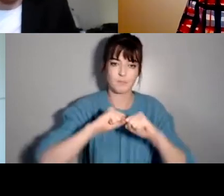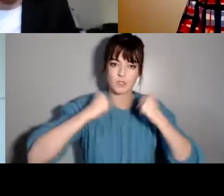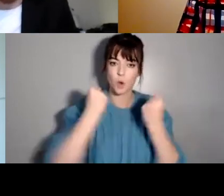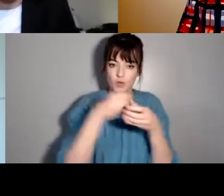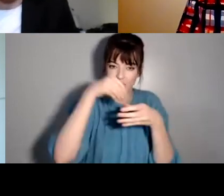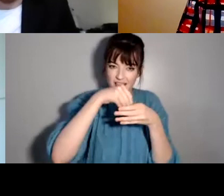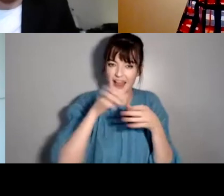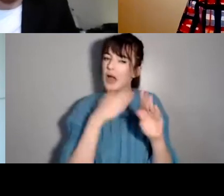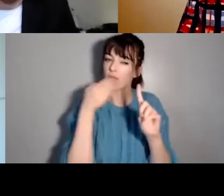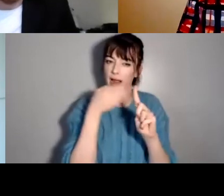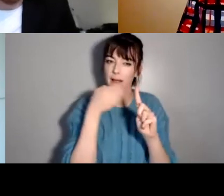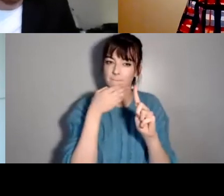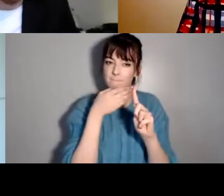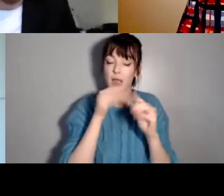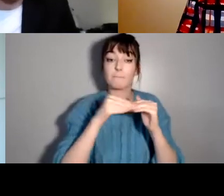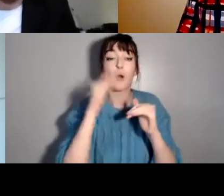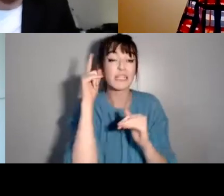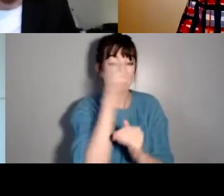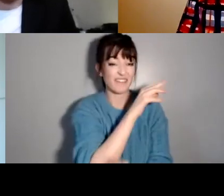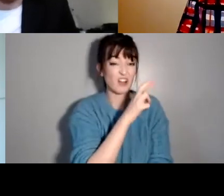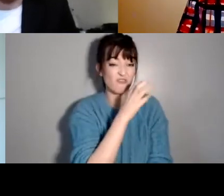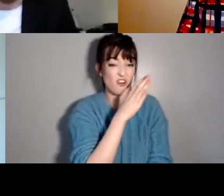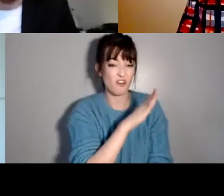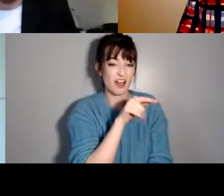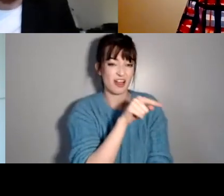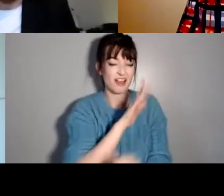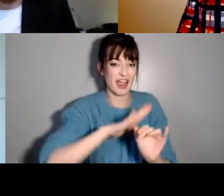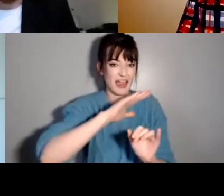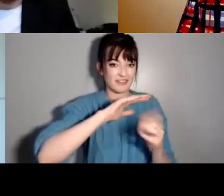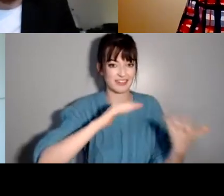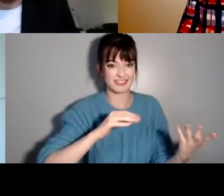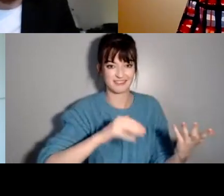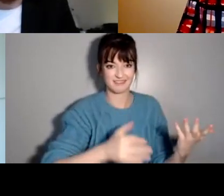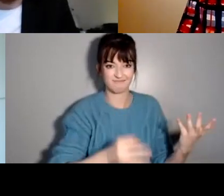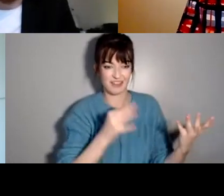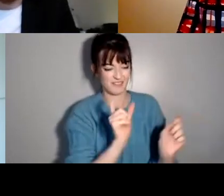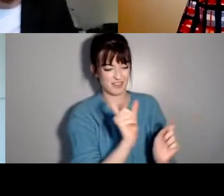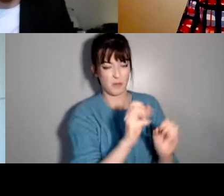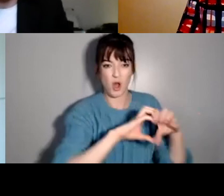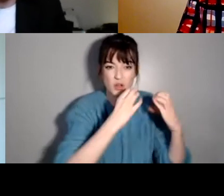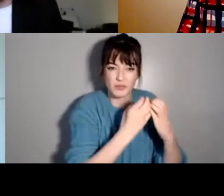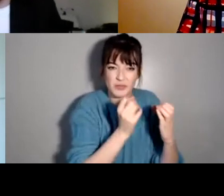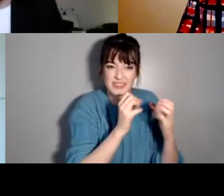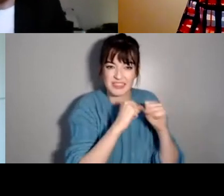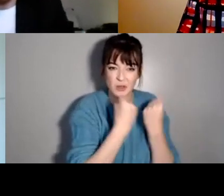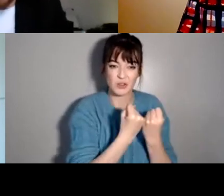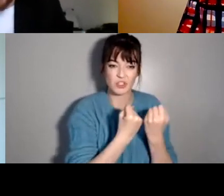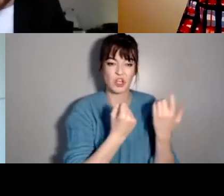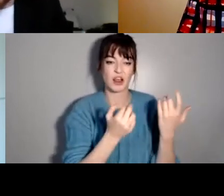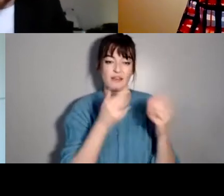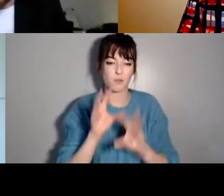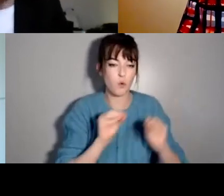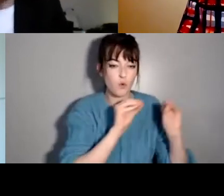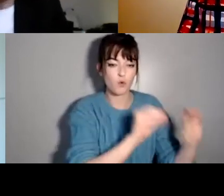to is more difficult in rural when people move, or even when they're the residential setting, even if it's a